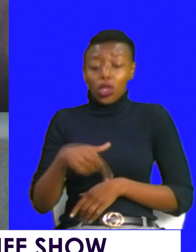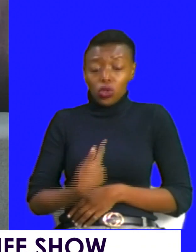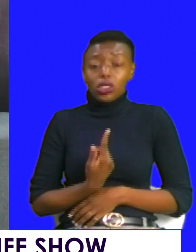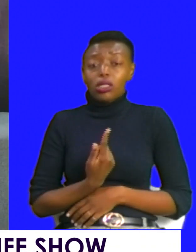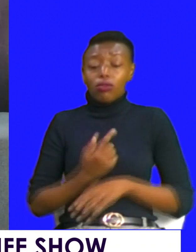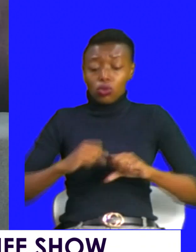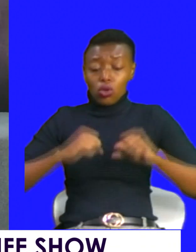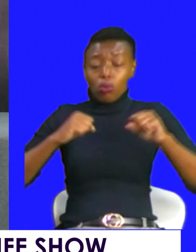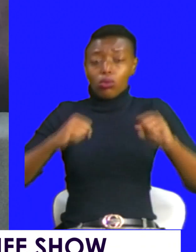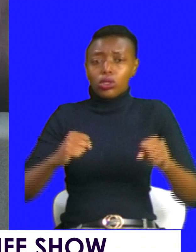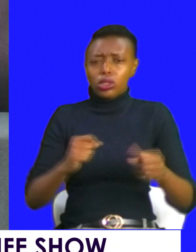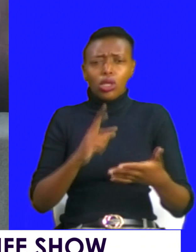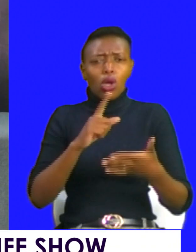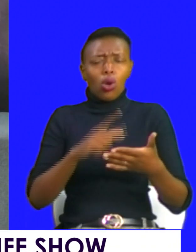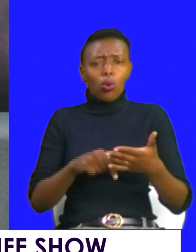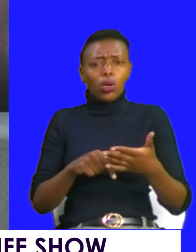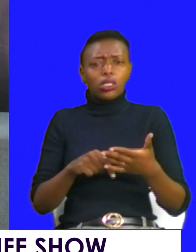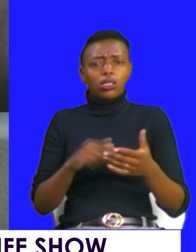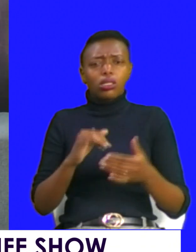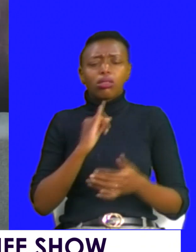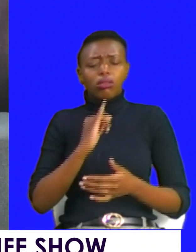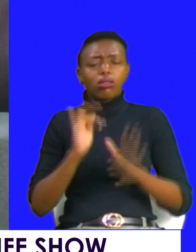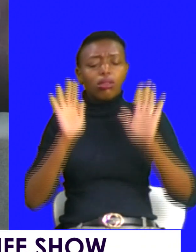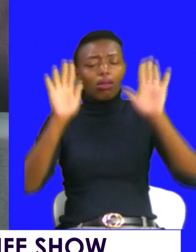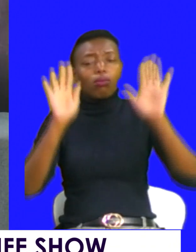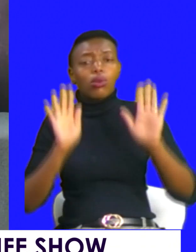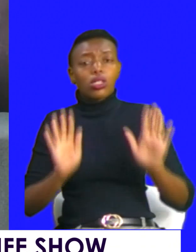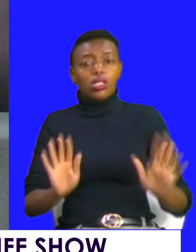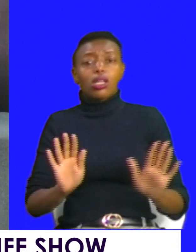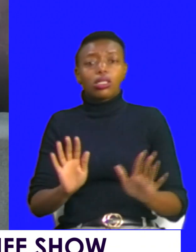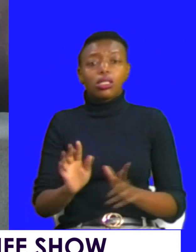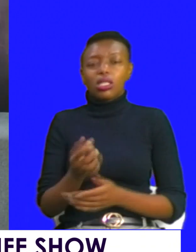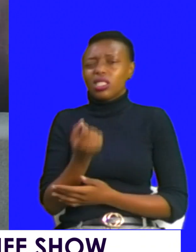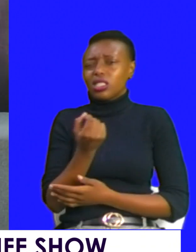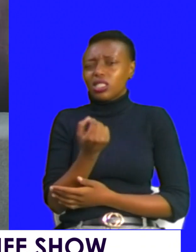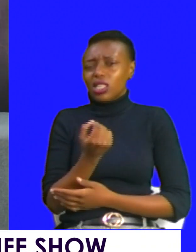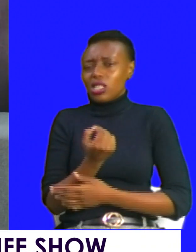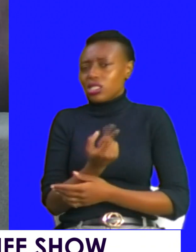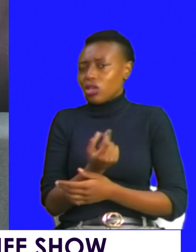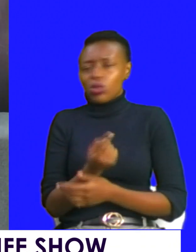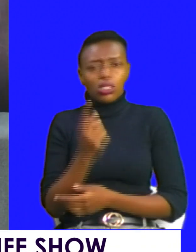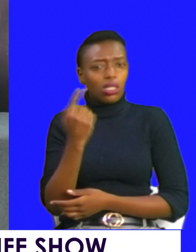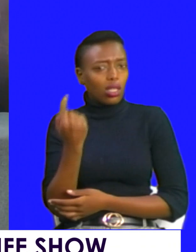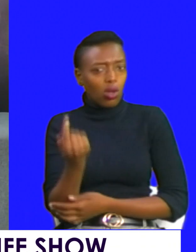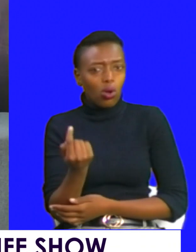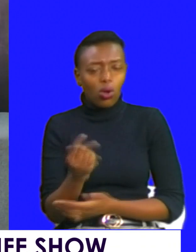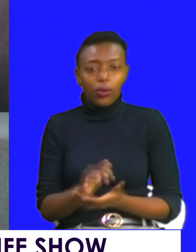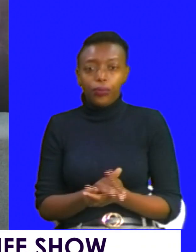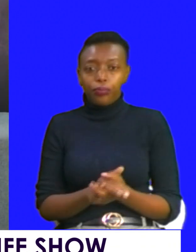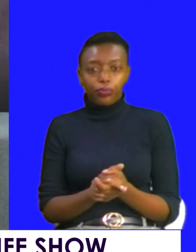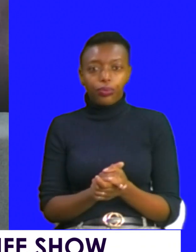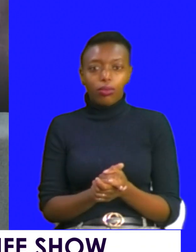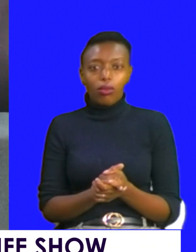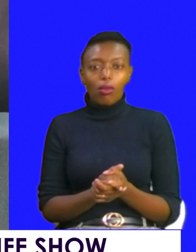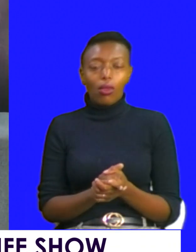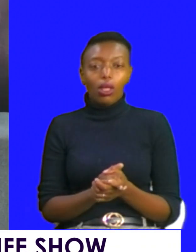things. What do you put as a priority to mention to him in those few seconds? Yes, Jonah, and that's the elevator pitch that I was talking about. How